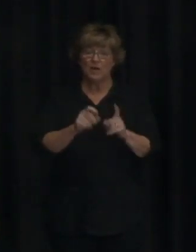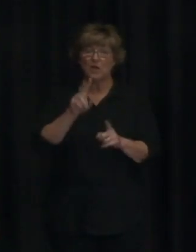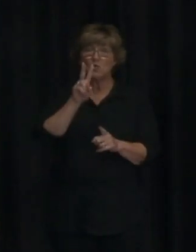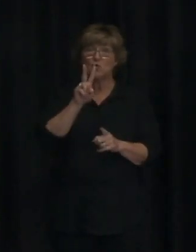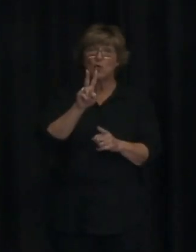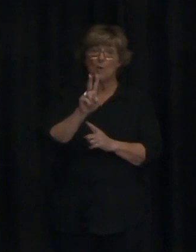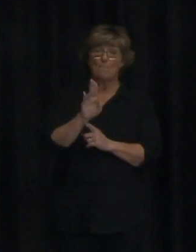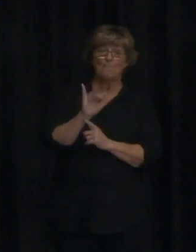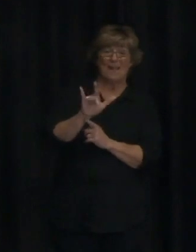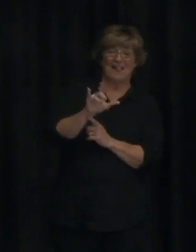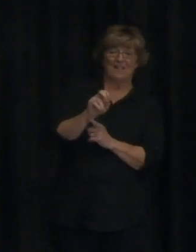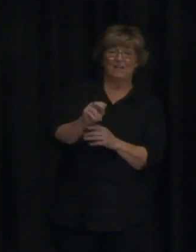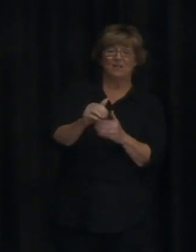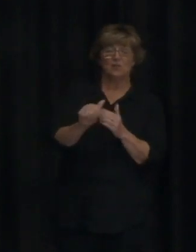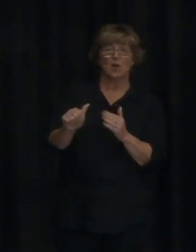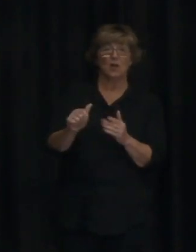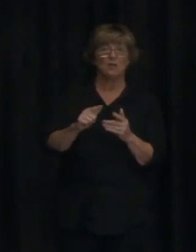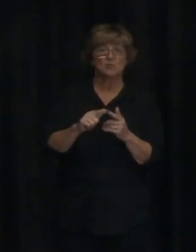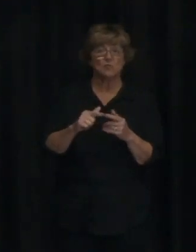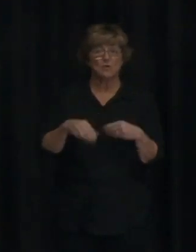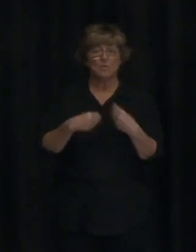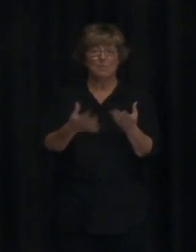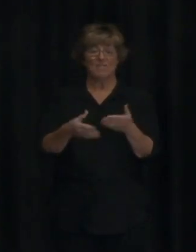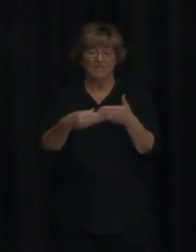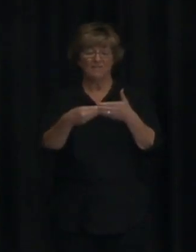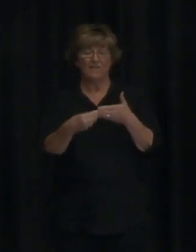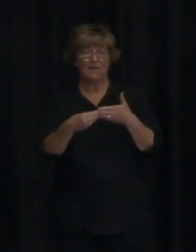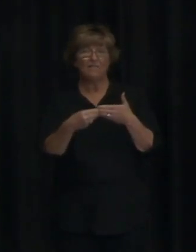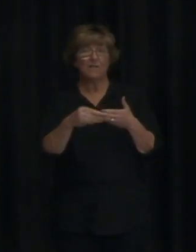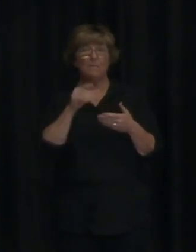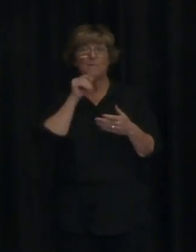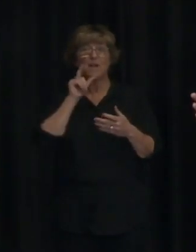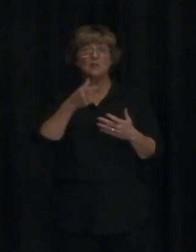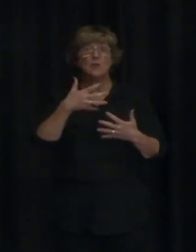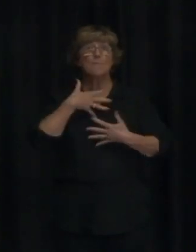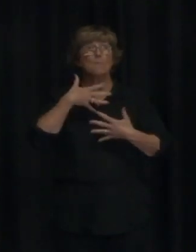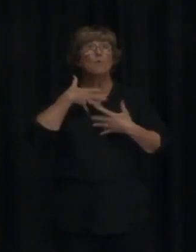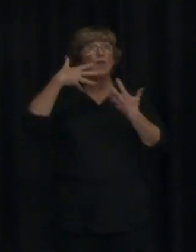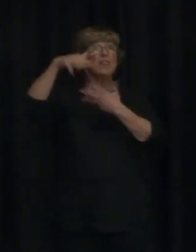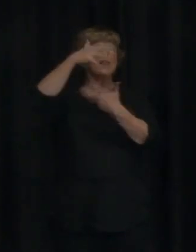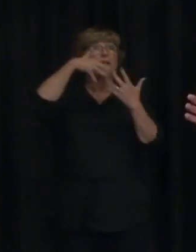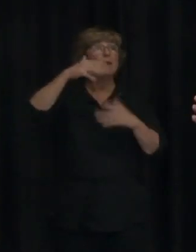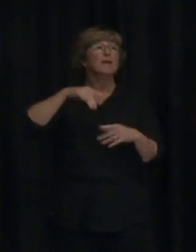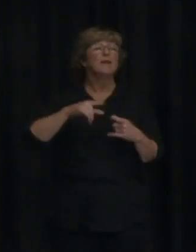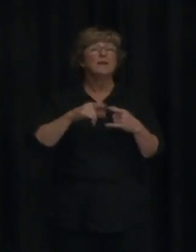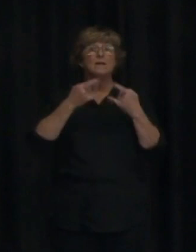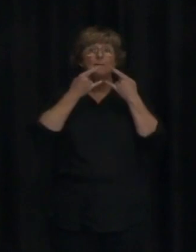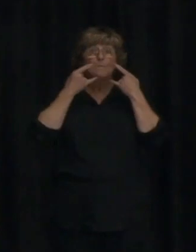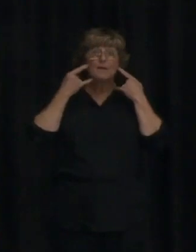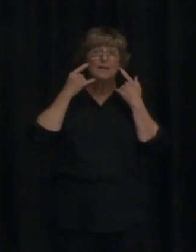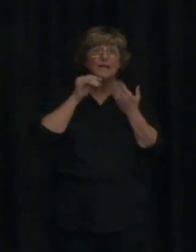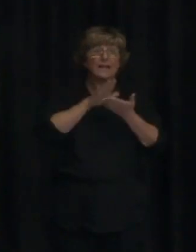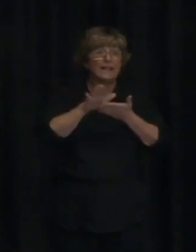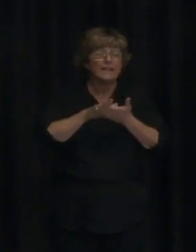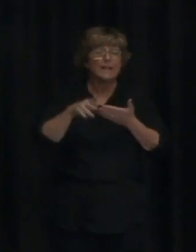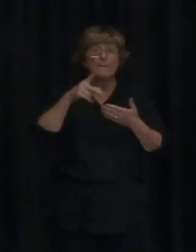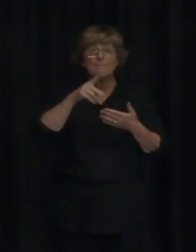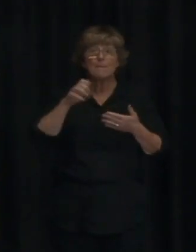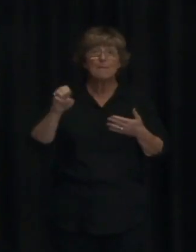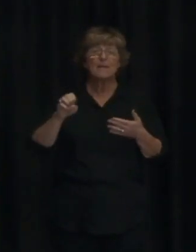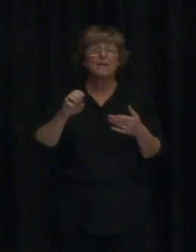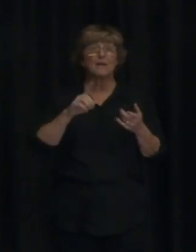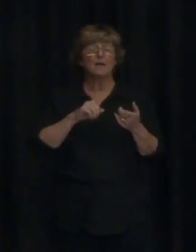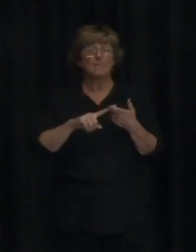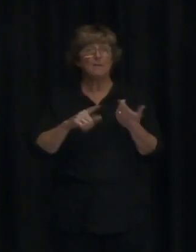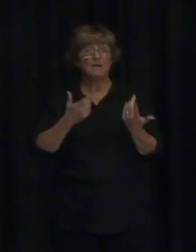to provide flexibility. And that flexibility is not just ventilation, it's not just PPE, it's not just sanitation, it's also personnel